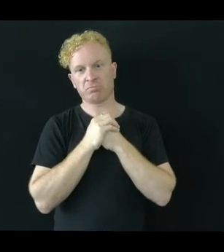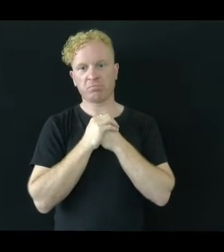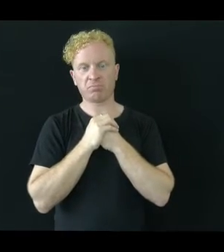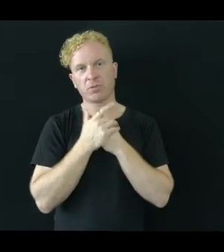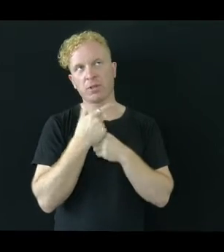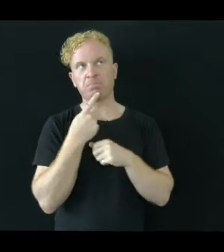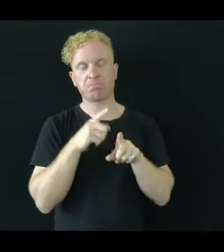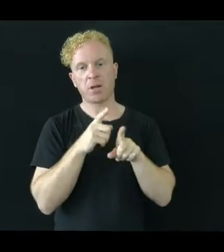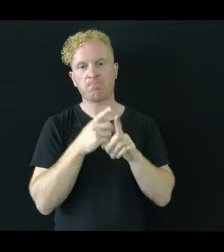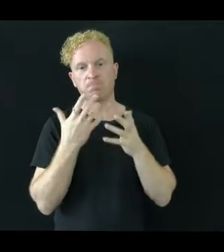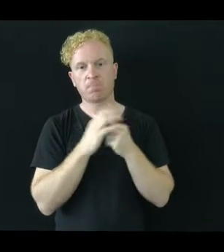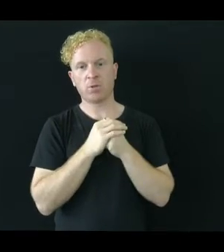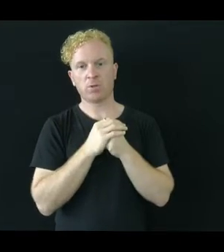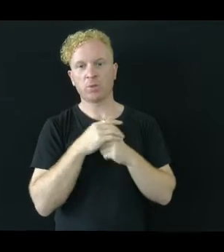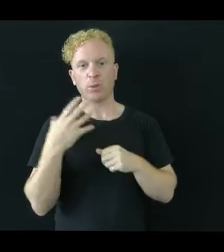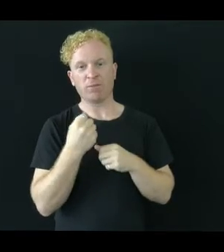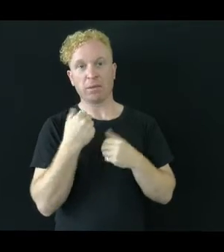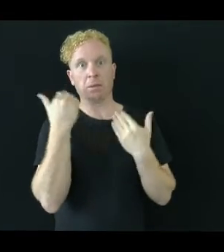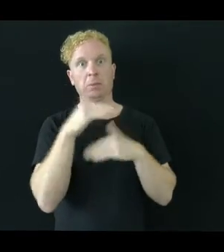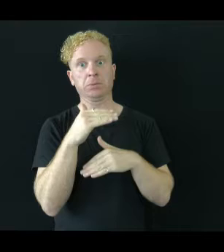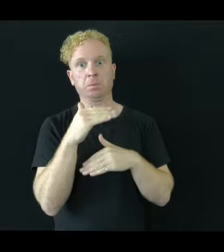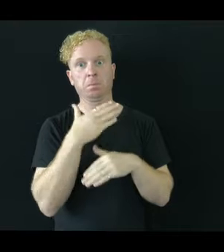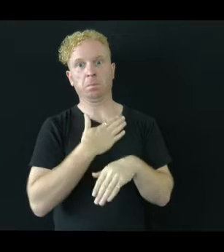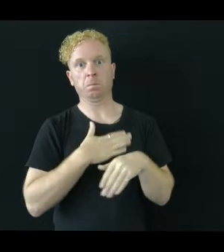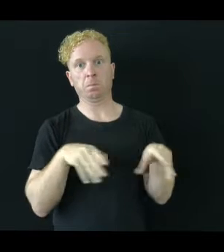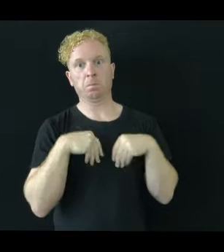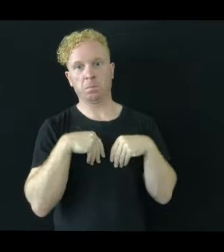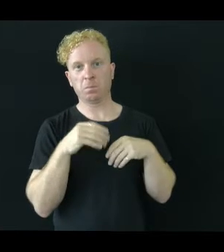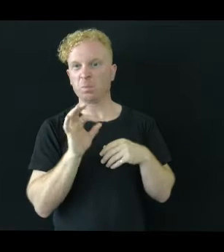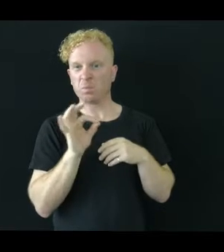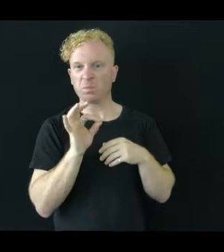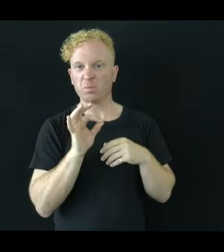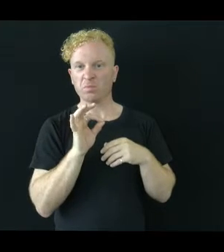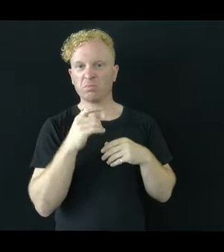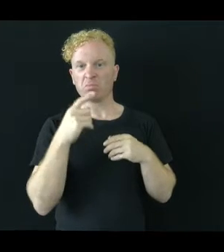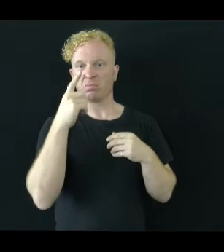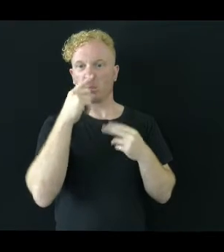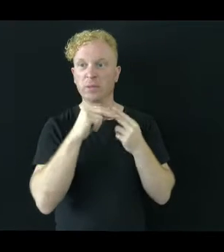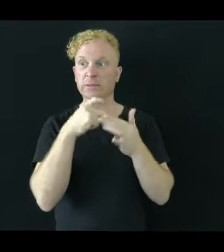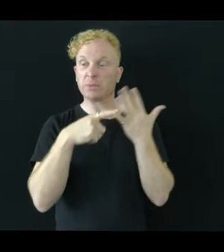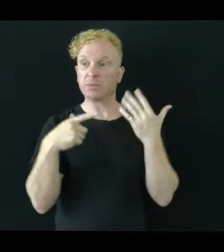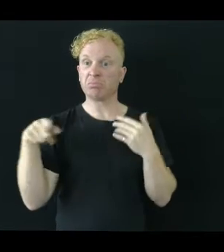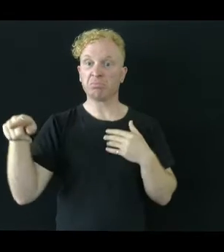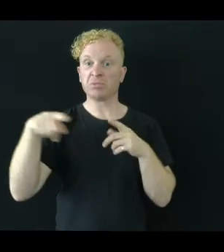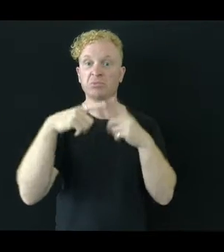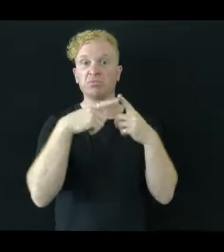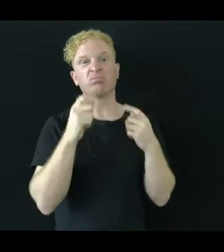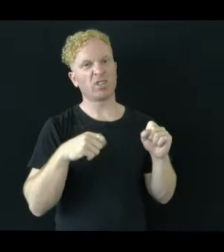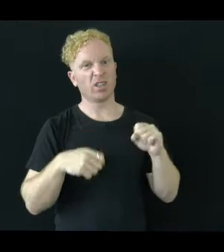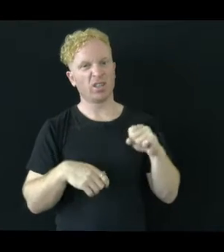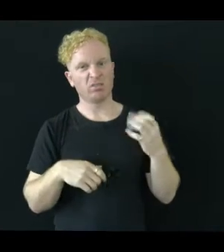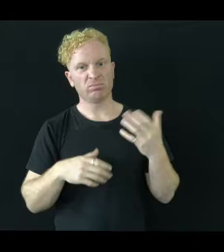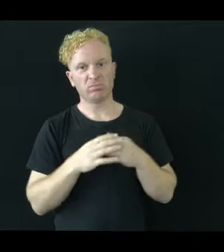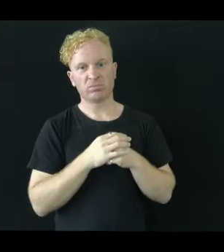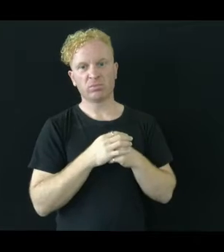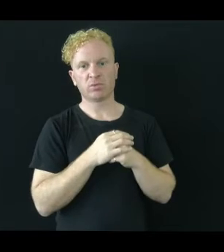It's like... But we don't have to. Yeah, we don't have to limit ourselves Yeah. to only other people with disabilities. Yeah, it's